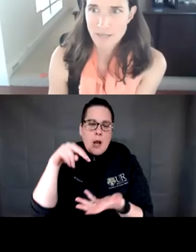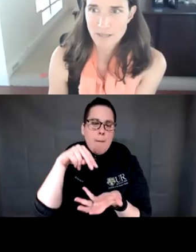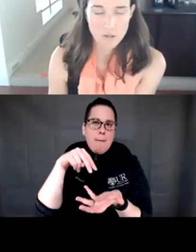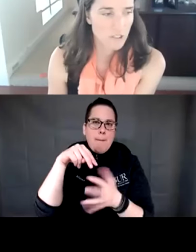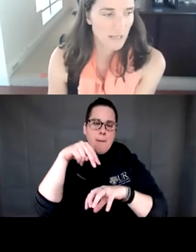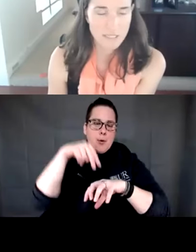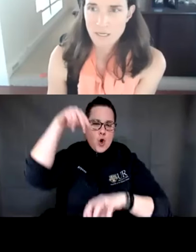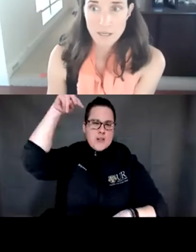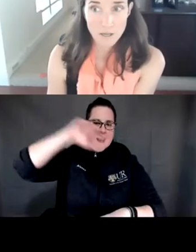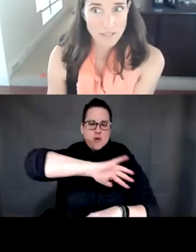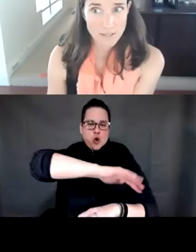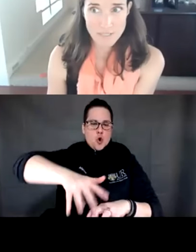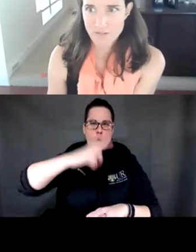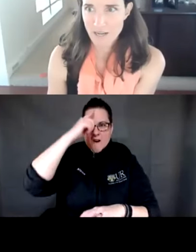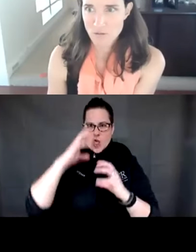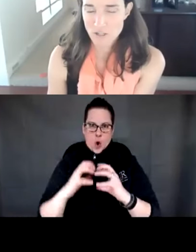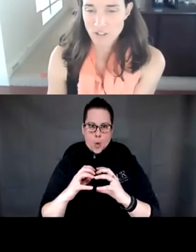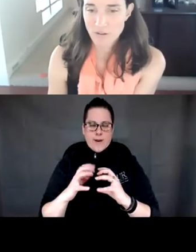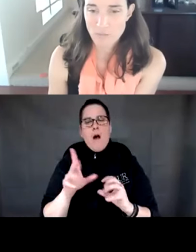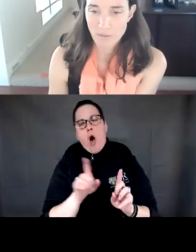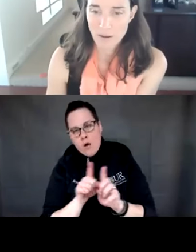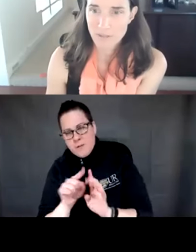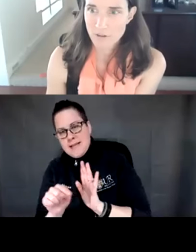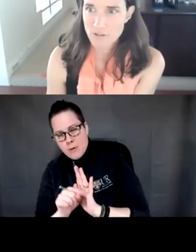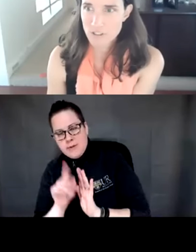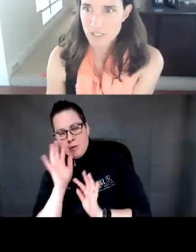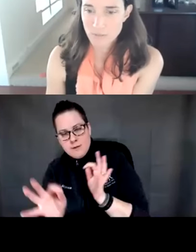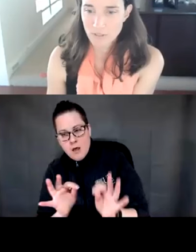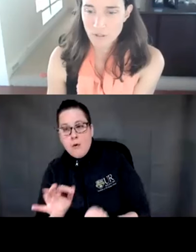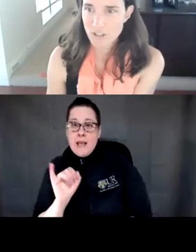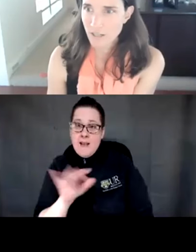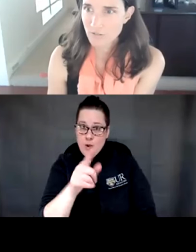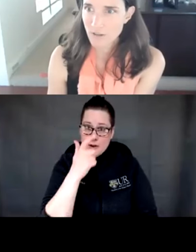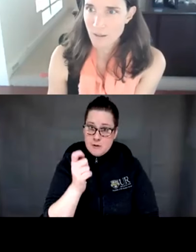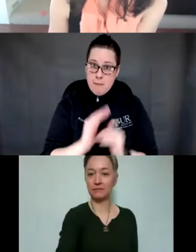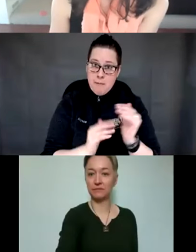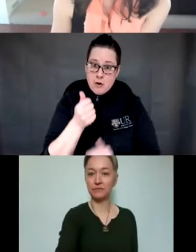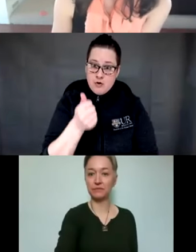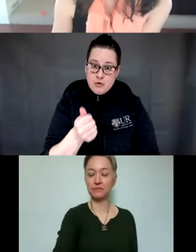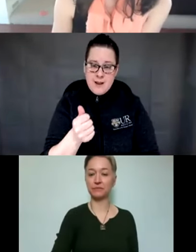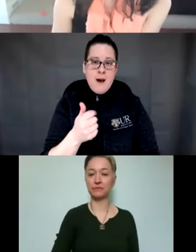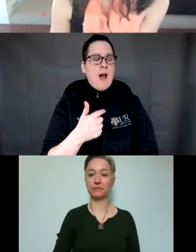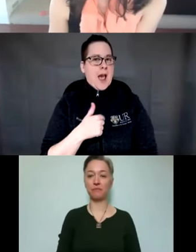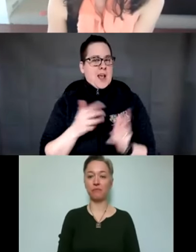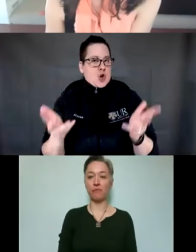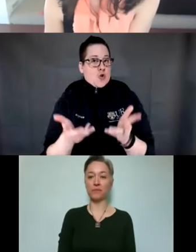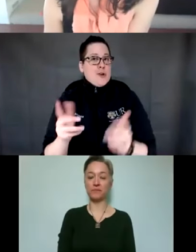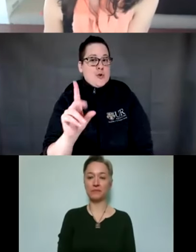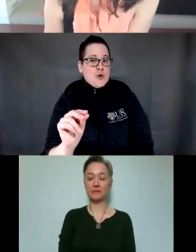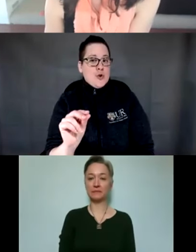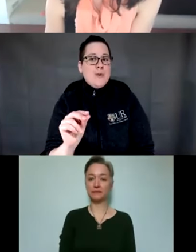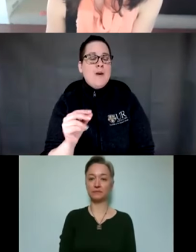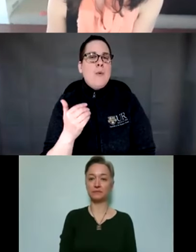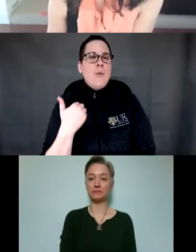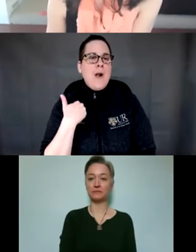what's happening in the cortex. It also has some downsides, which I'll tell you about. But if you're interested in building one yourself, I highly encourage you to do so. And we have